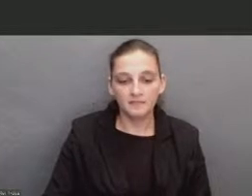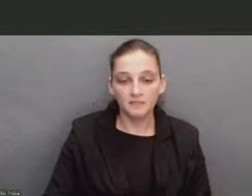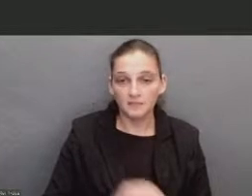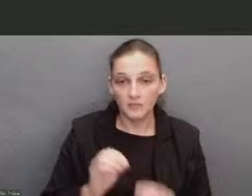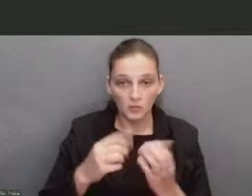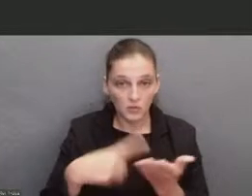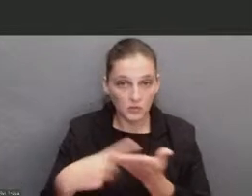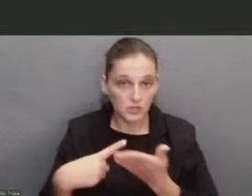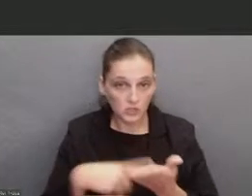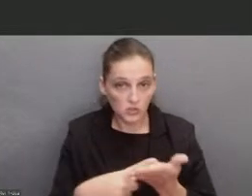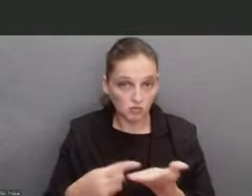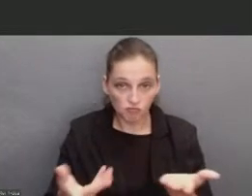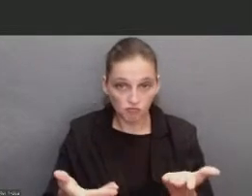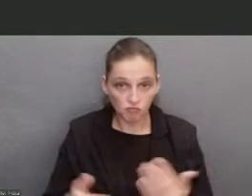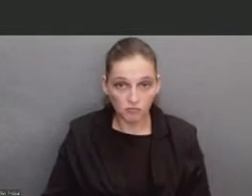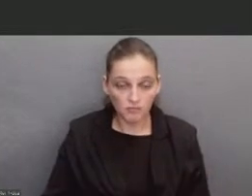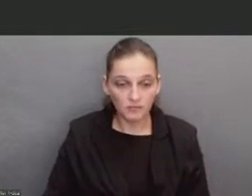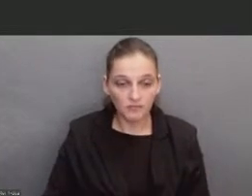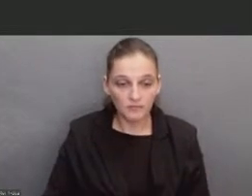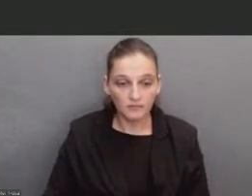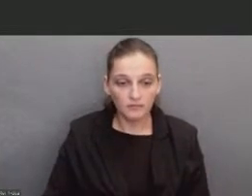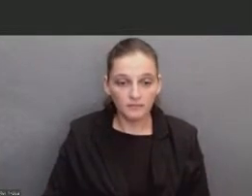discussion?